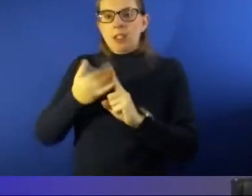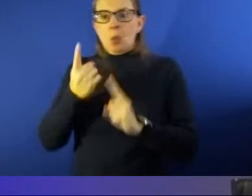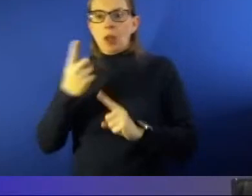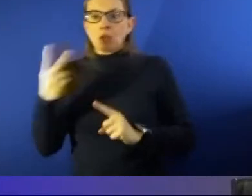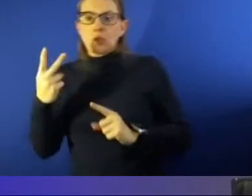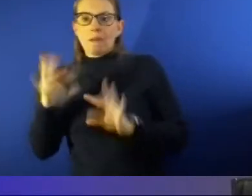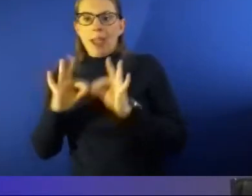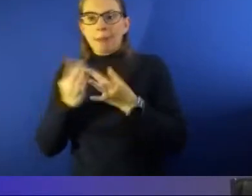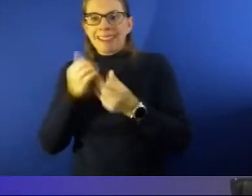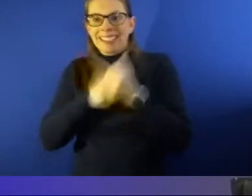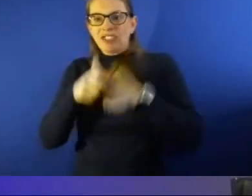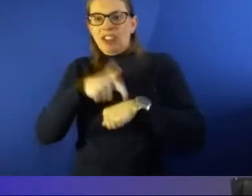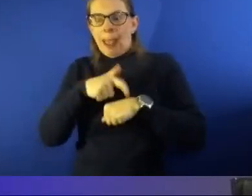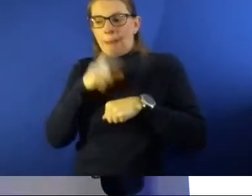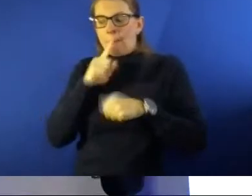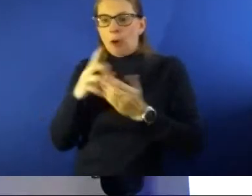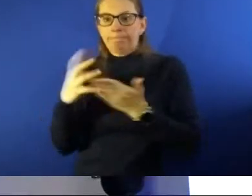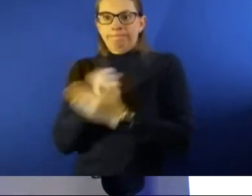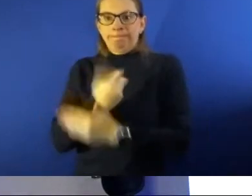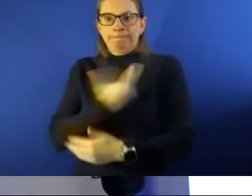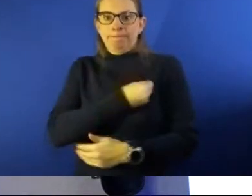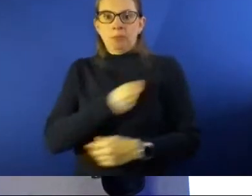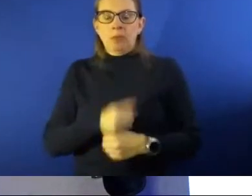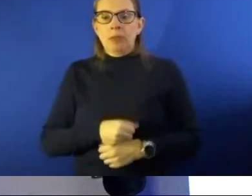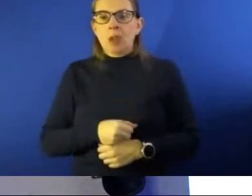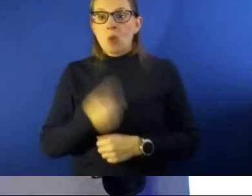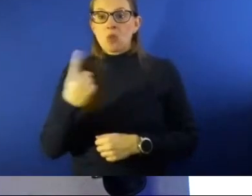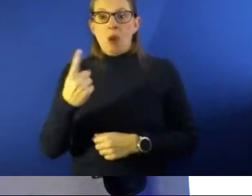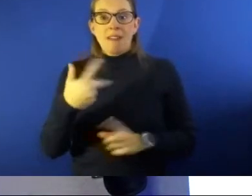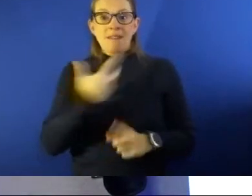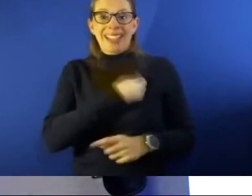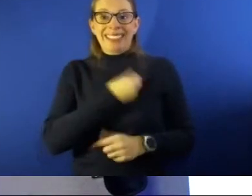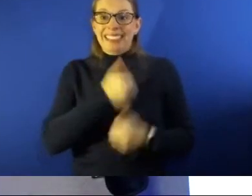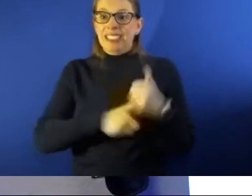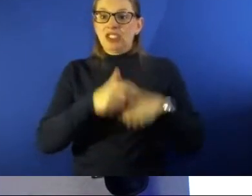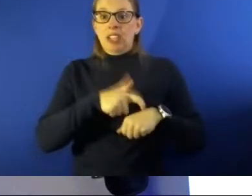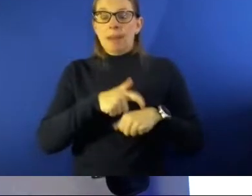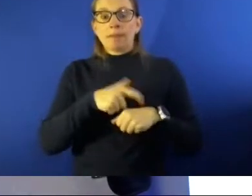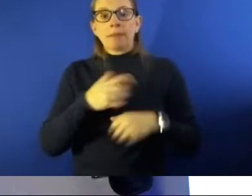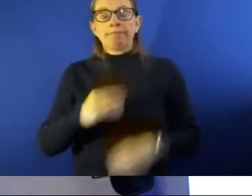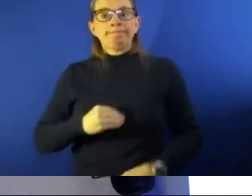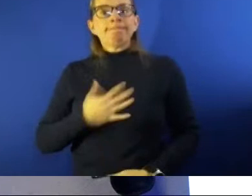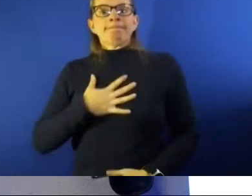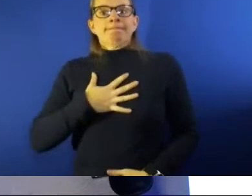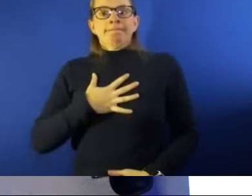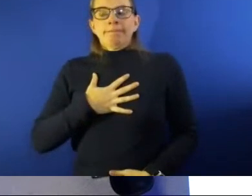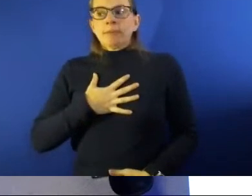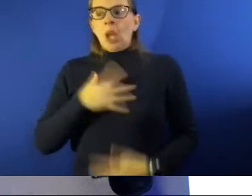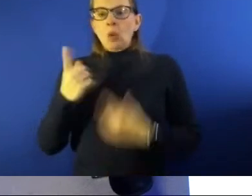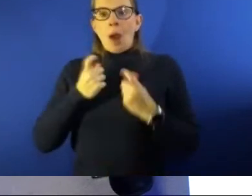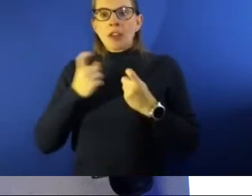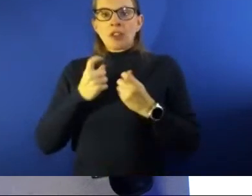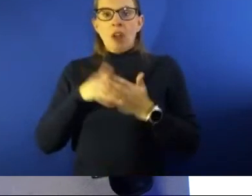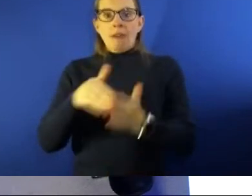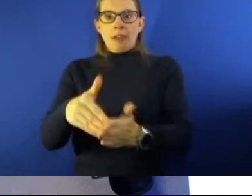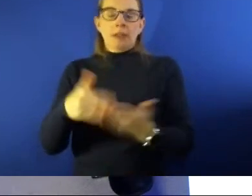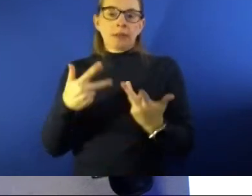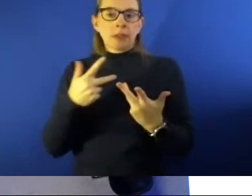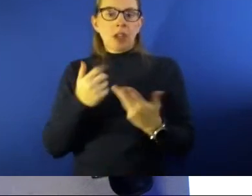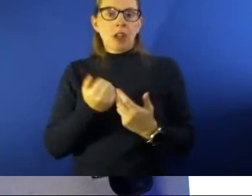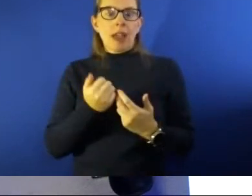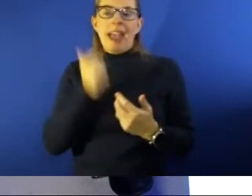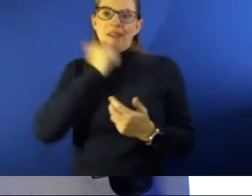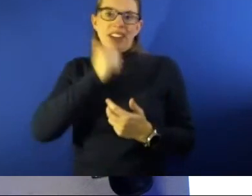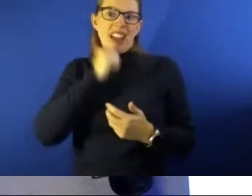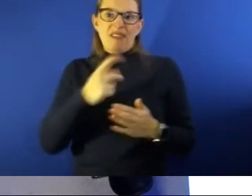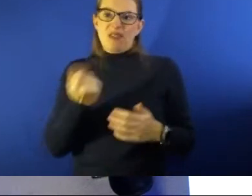those vaccinations done. Yeah, 1 vaccine at a time. It's encouraging, though, when I hear we get that question so much, probably every day, a couple times a day, that when